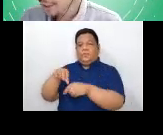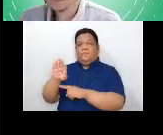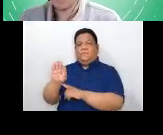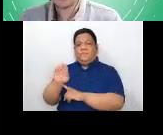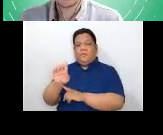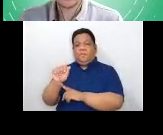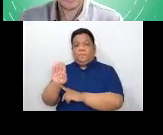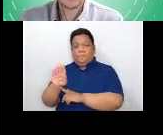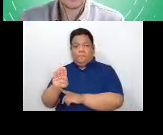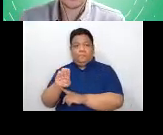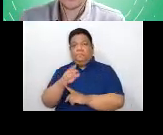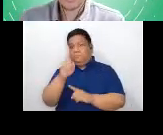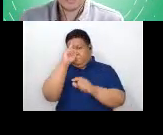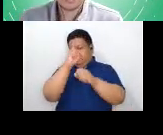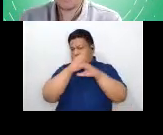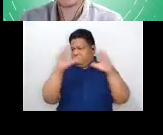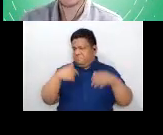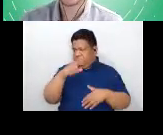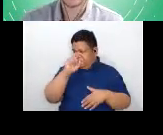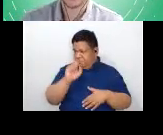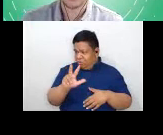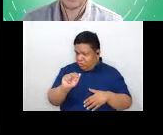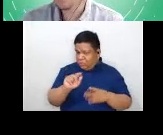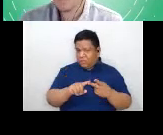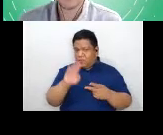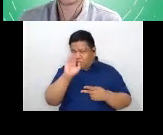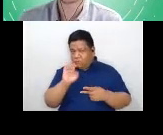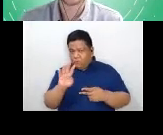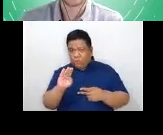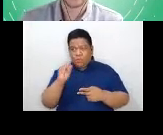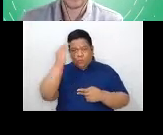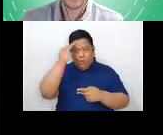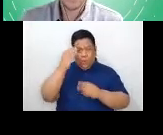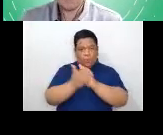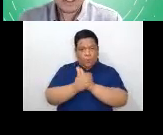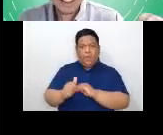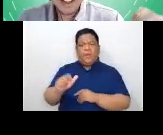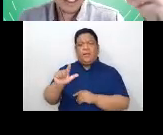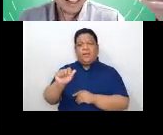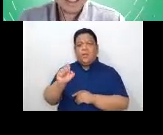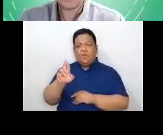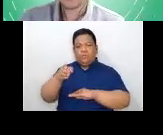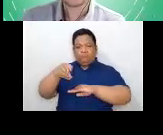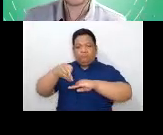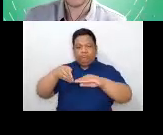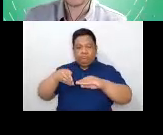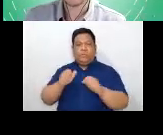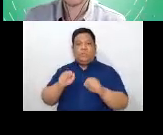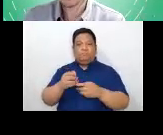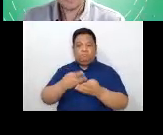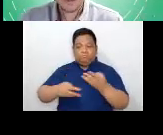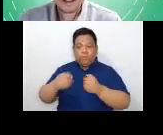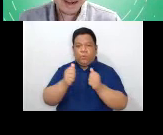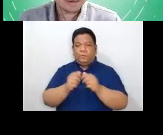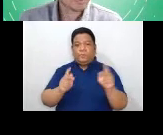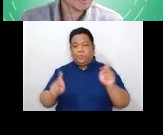imagine you're what, 13, 14, 15, and you're operating a laser cutter. Imagine that on your resume. Imagine that they can interact with clients. They